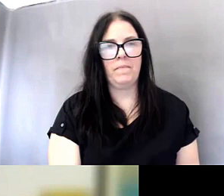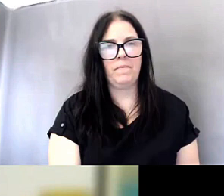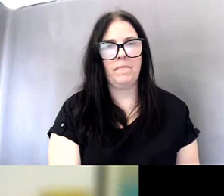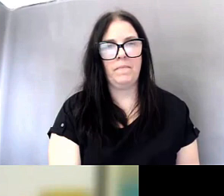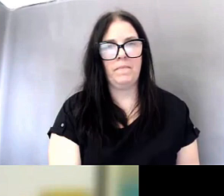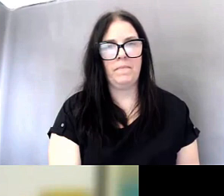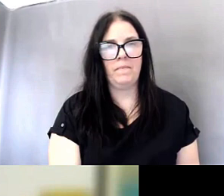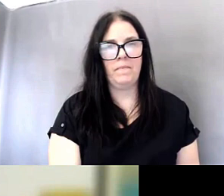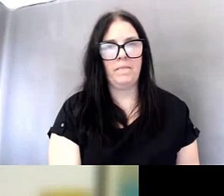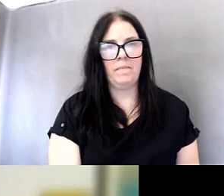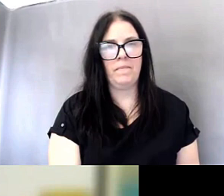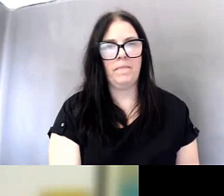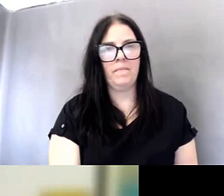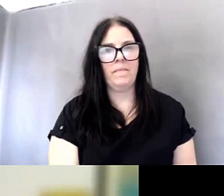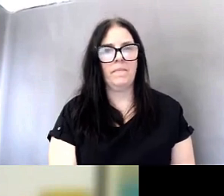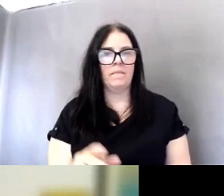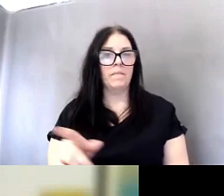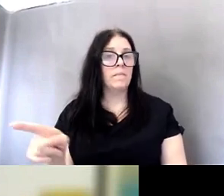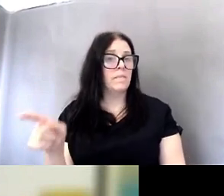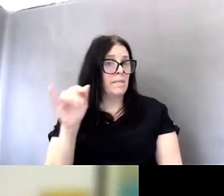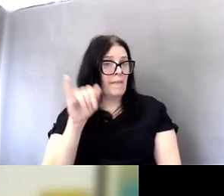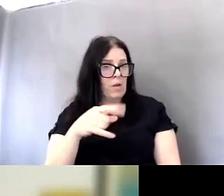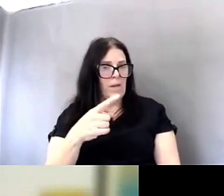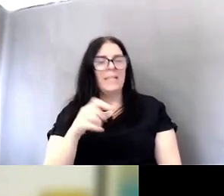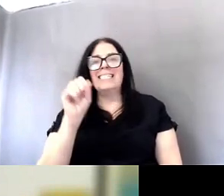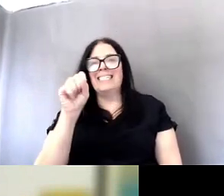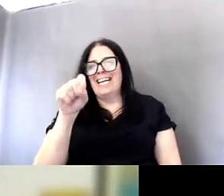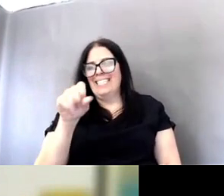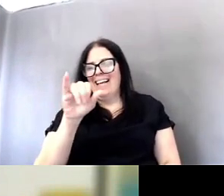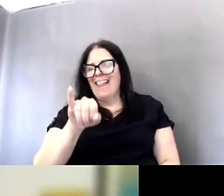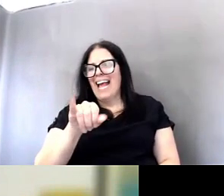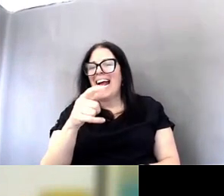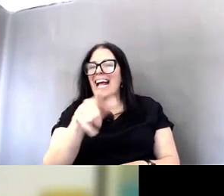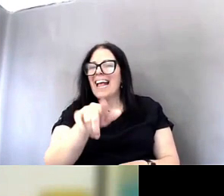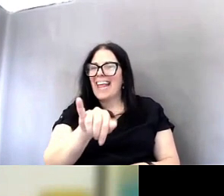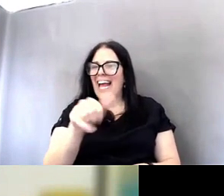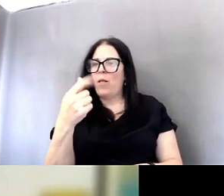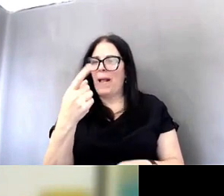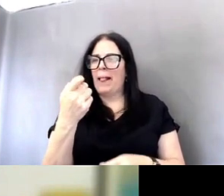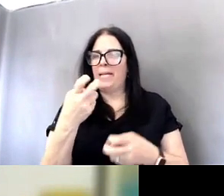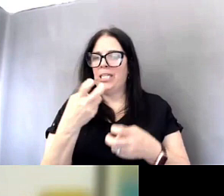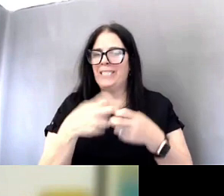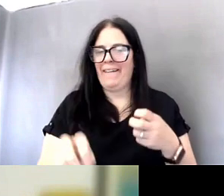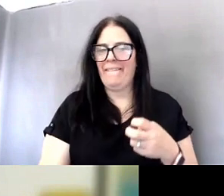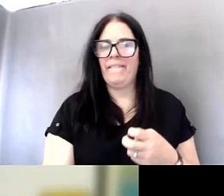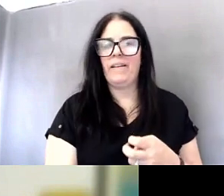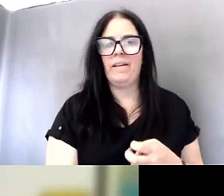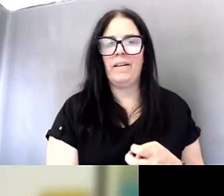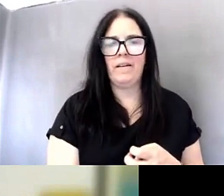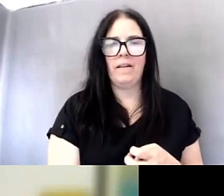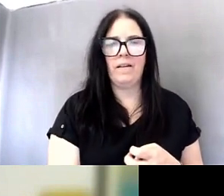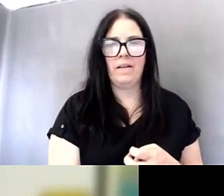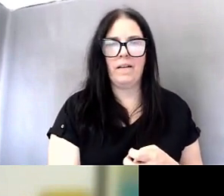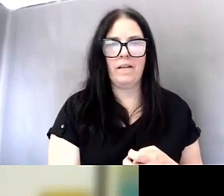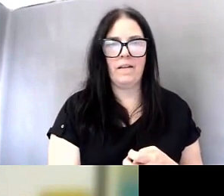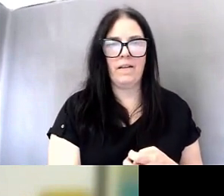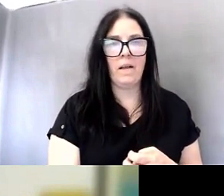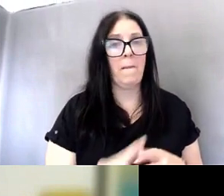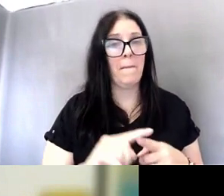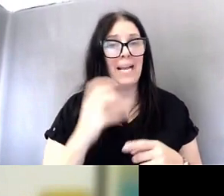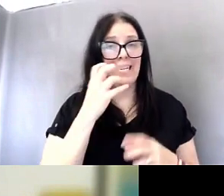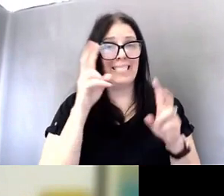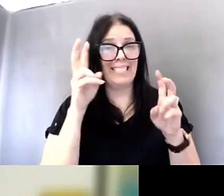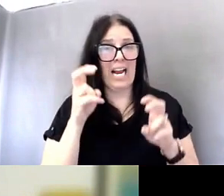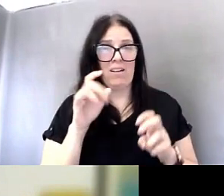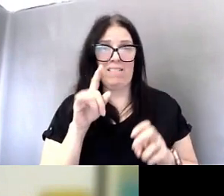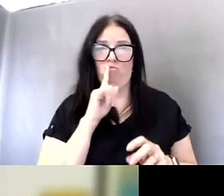And this one? Yeah, that's okay. That one's a little trickier to navigate, but the titles, it's worth it because look at some